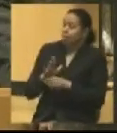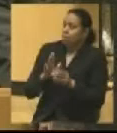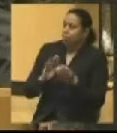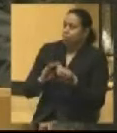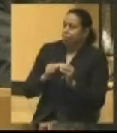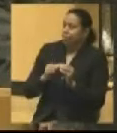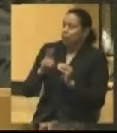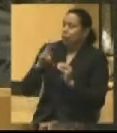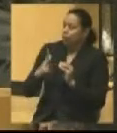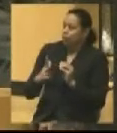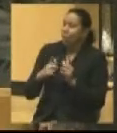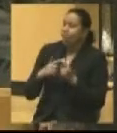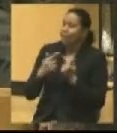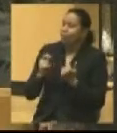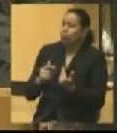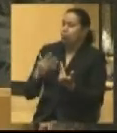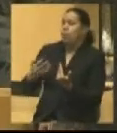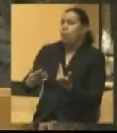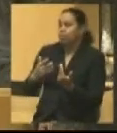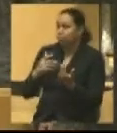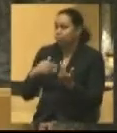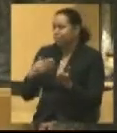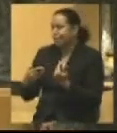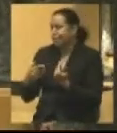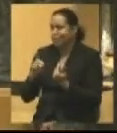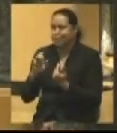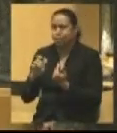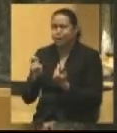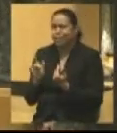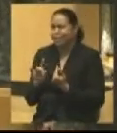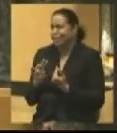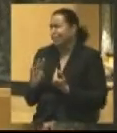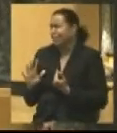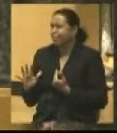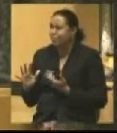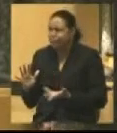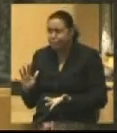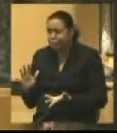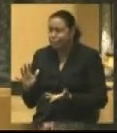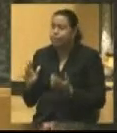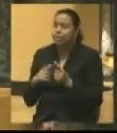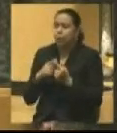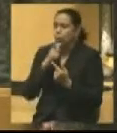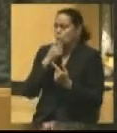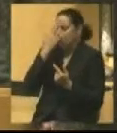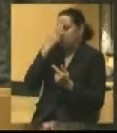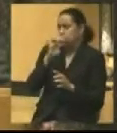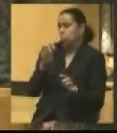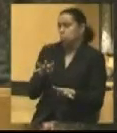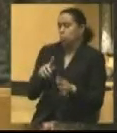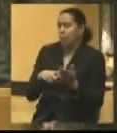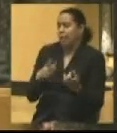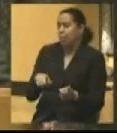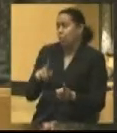then they'd have had to wait till the next Congress, which would have been December of 1865, and who knows by then whether or